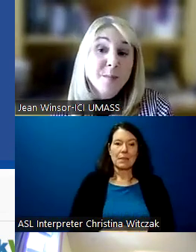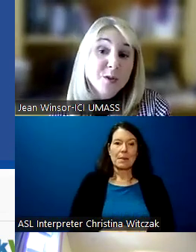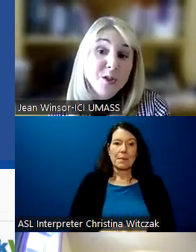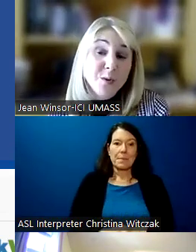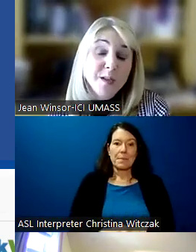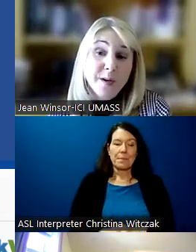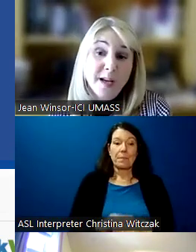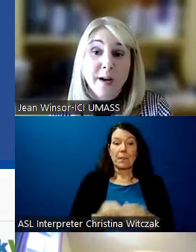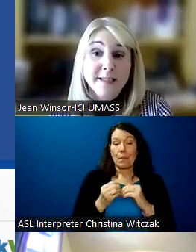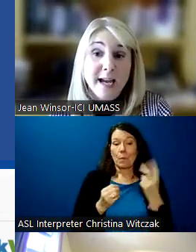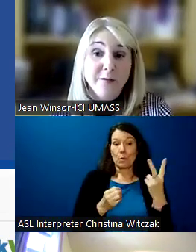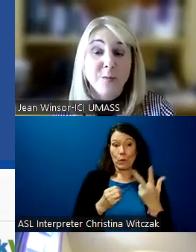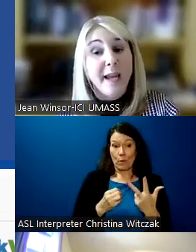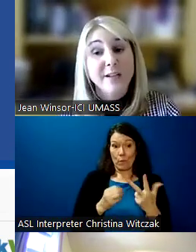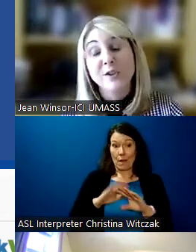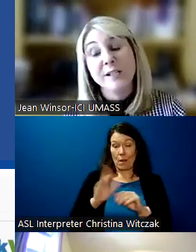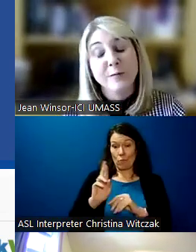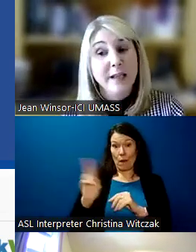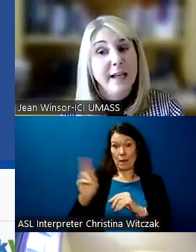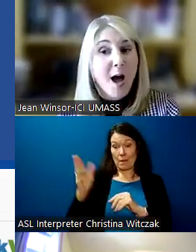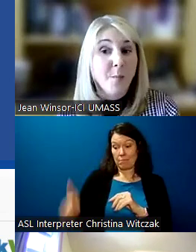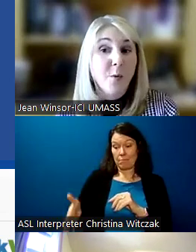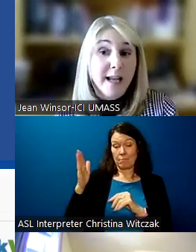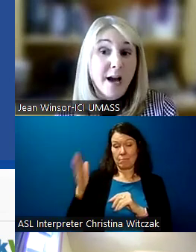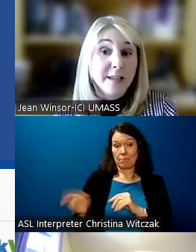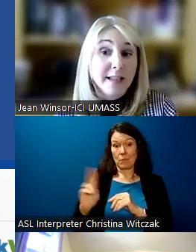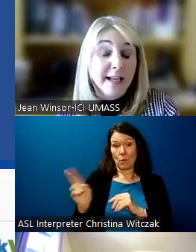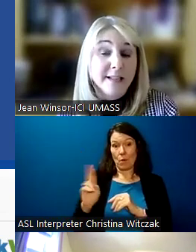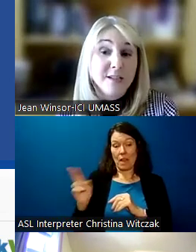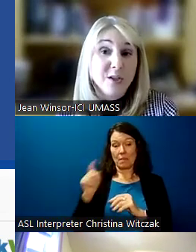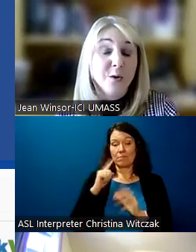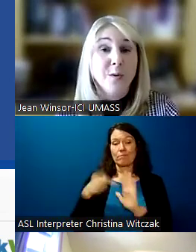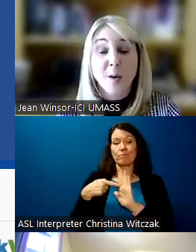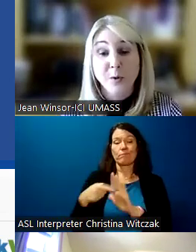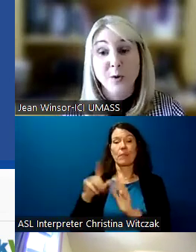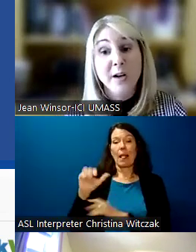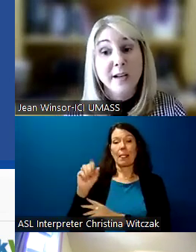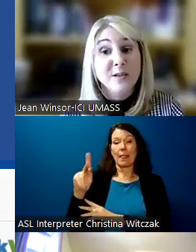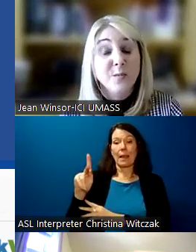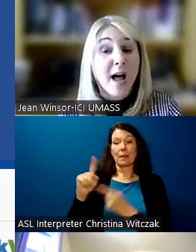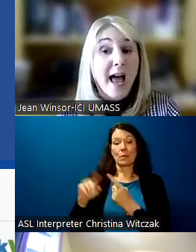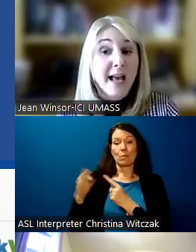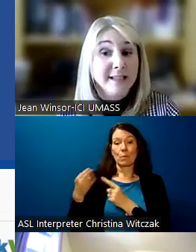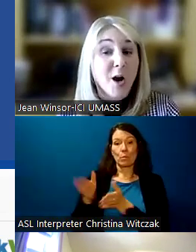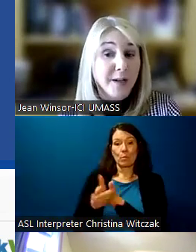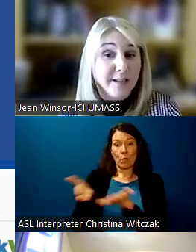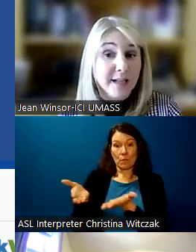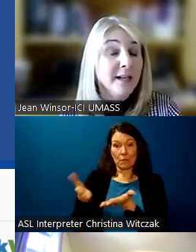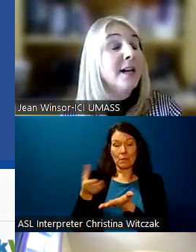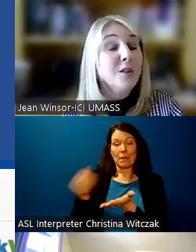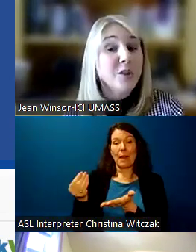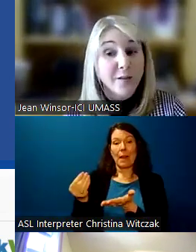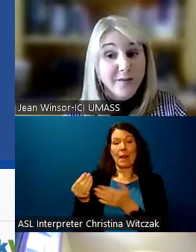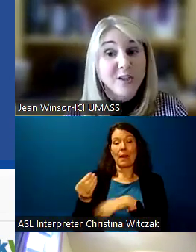Items number 2 and 3 on the right side of your page are just really pointing out the links to our Blue Book as well as our Build